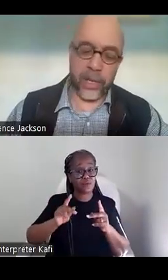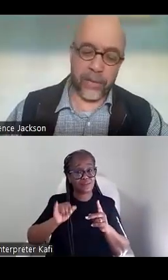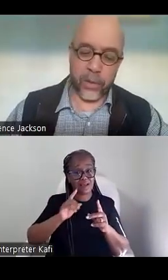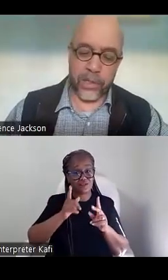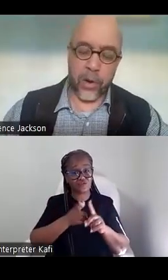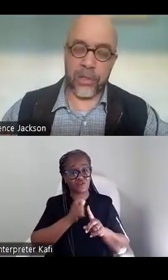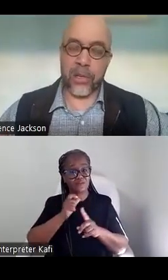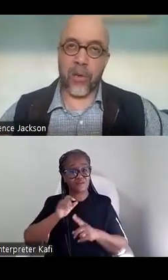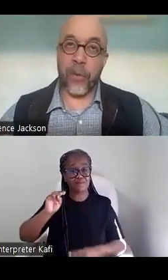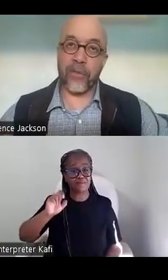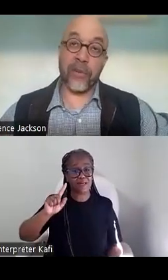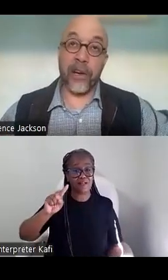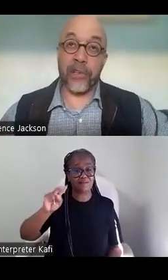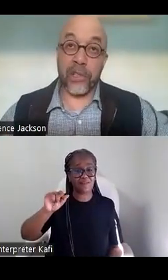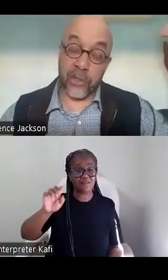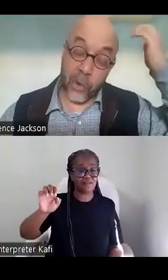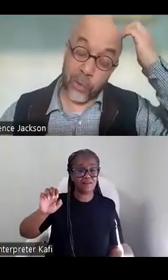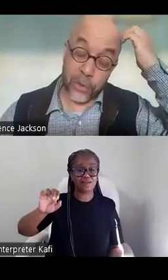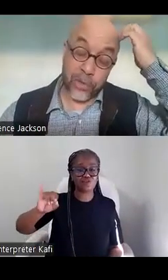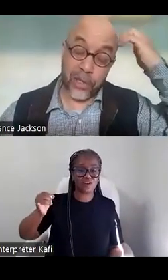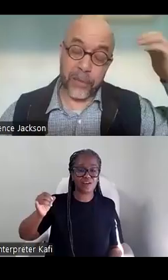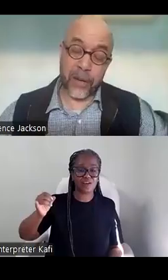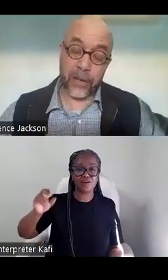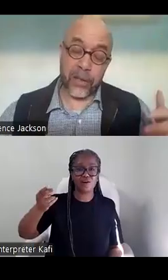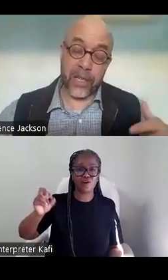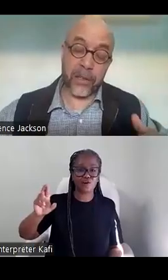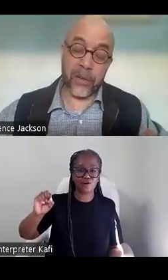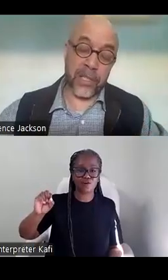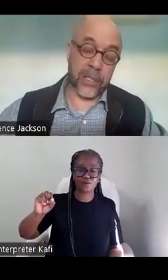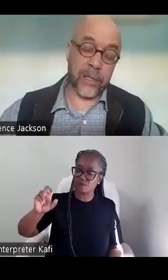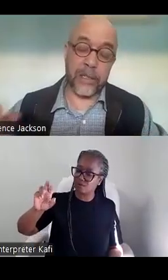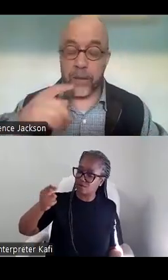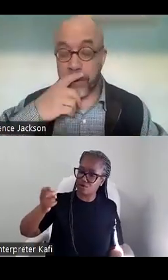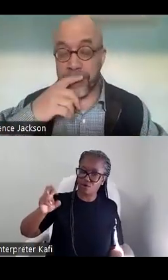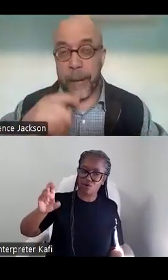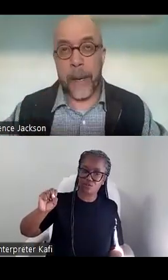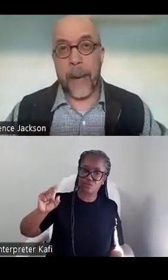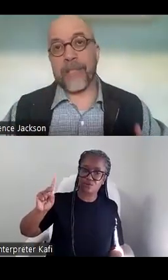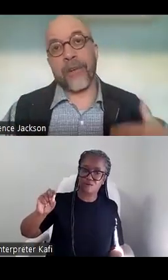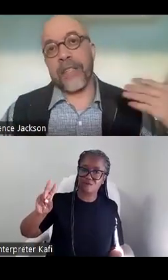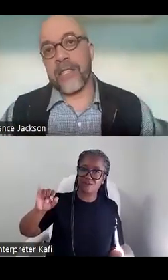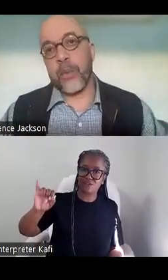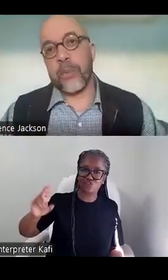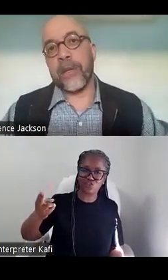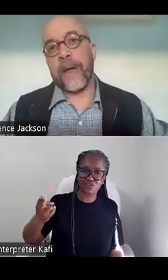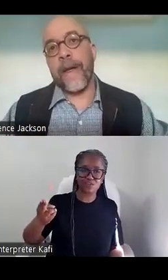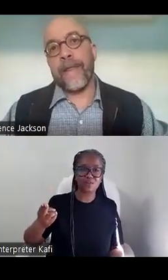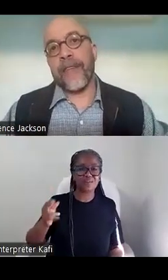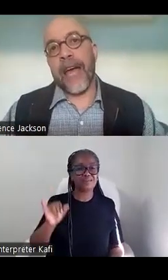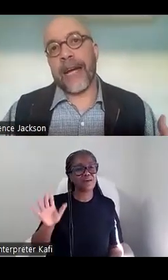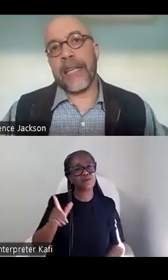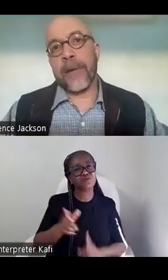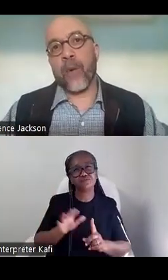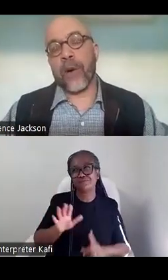period, right? Even though it's almost 100 years old, or it comes out in the 1930s, into the 1930s. But certainly, this would be